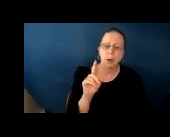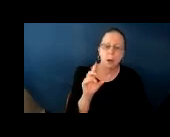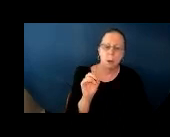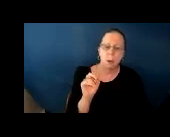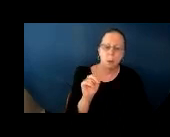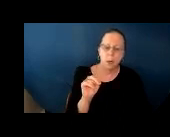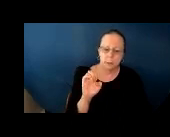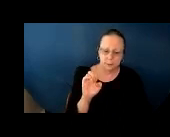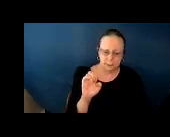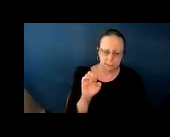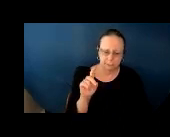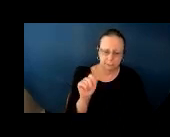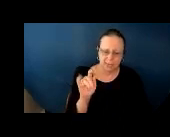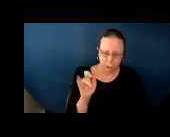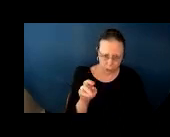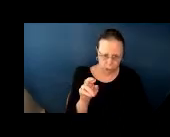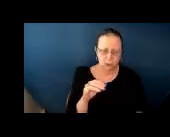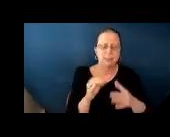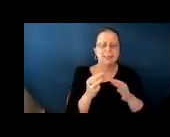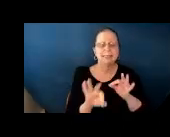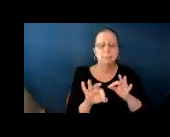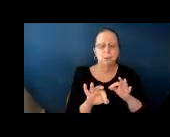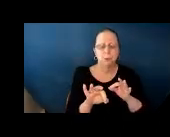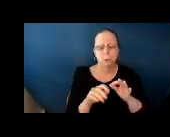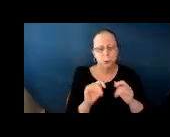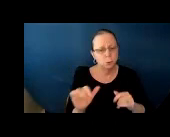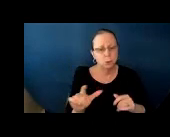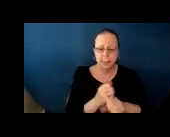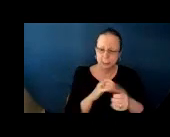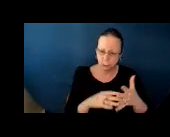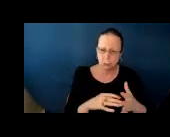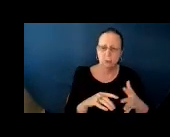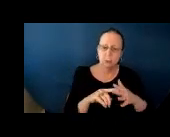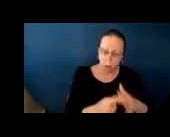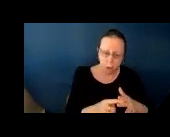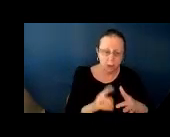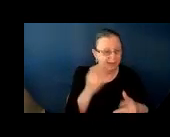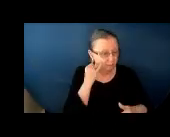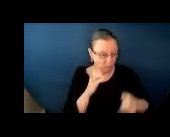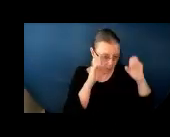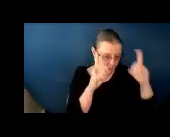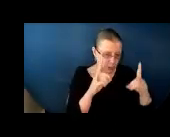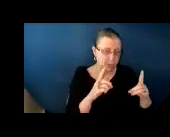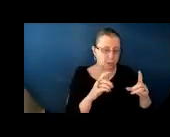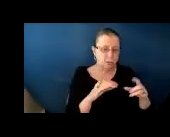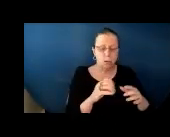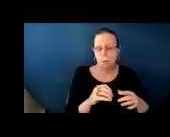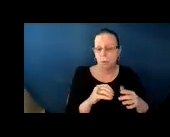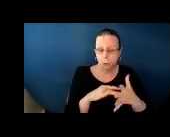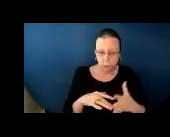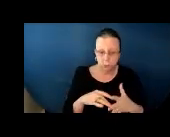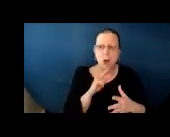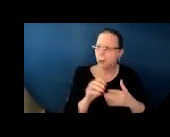started. And then another thing is to think about, if you're an educator or a student on this call, are you leading your own IEP meeting?